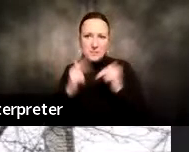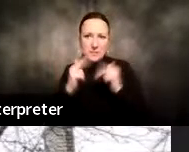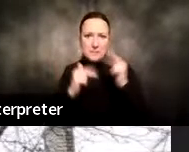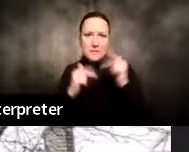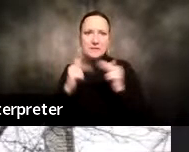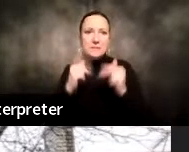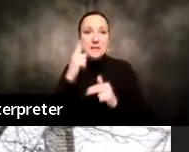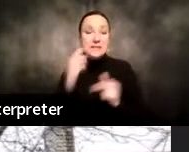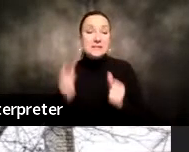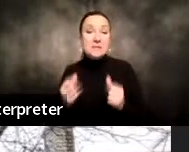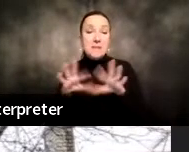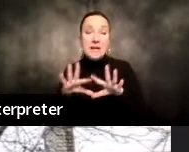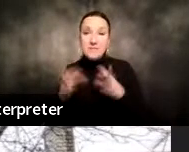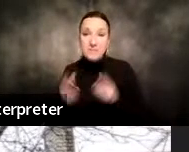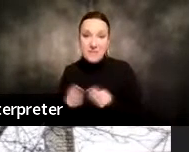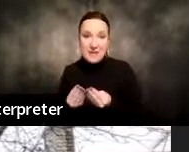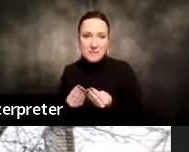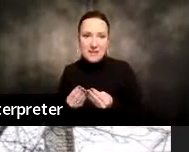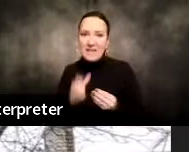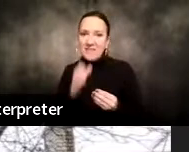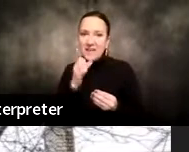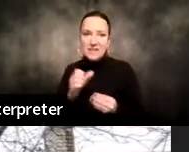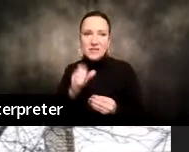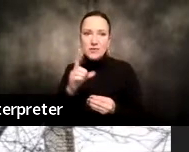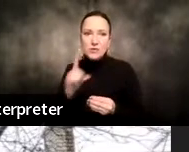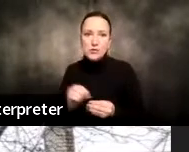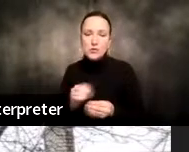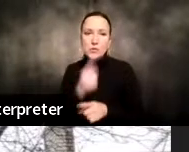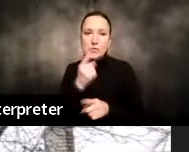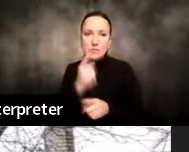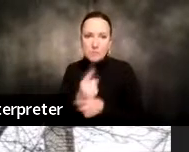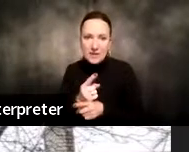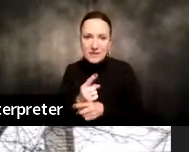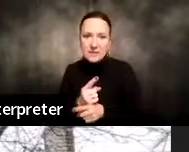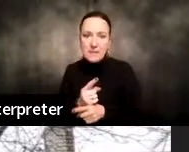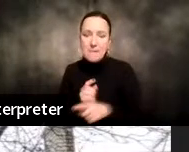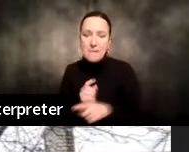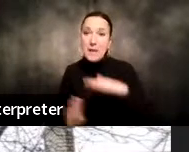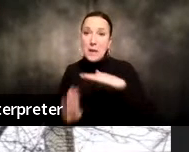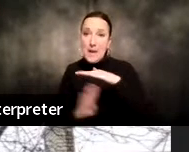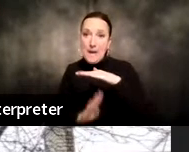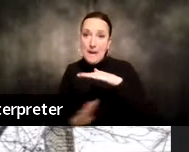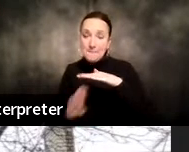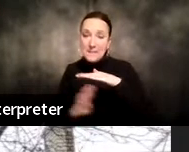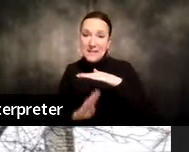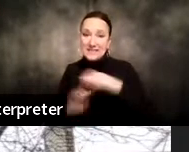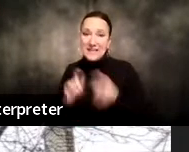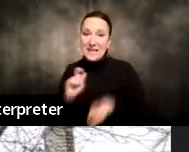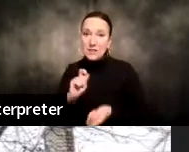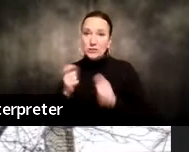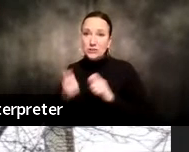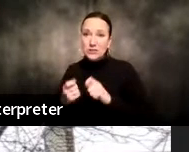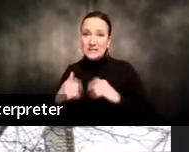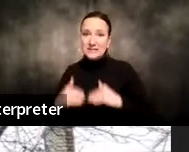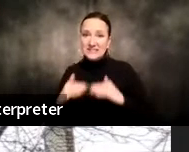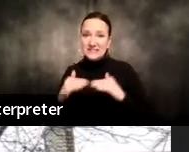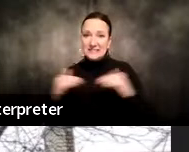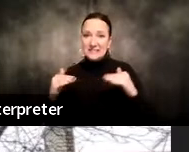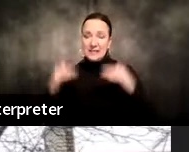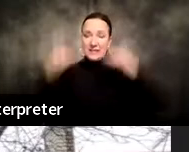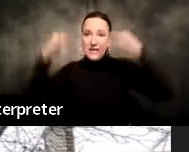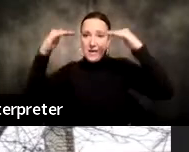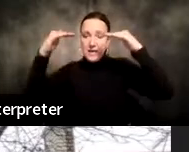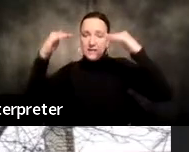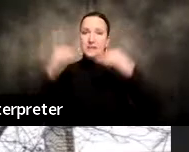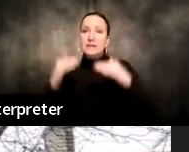multifamily, they didn't do that. And so then they were faced with a basement that needed additional ceiling height. So unlike most of